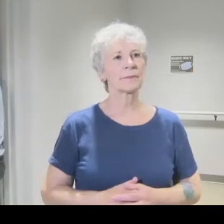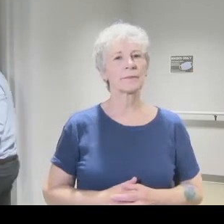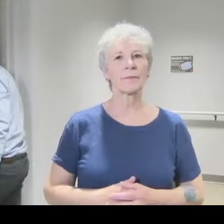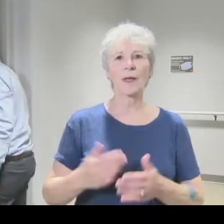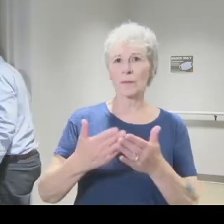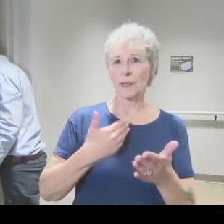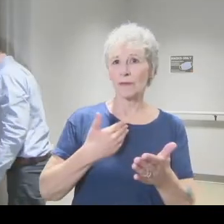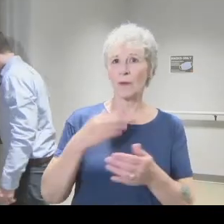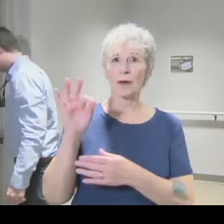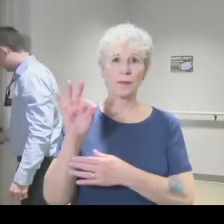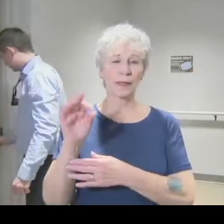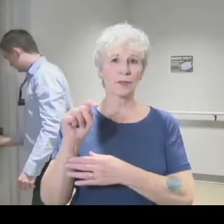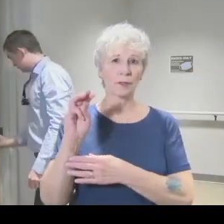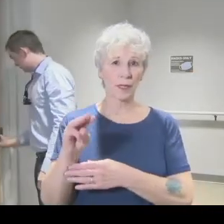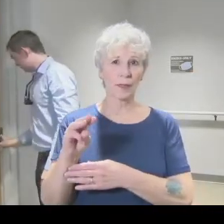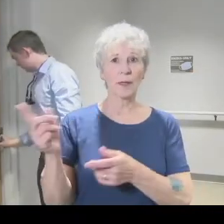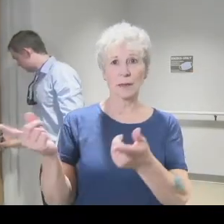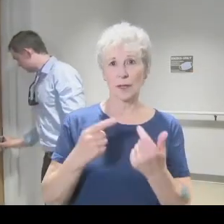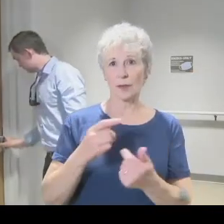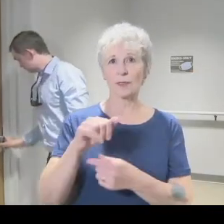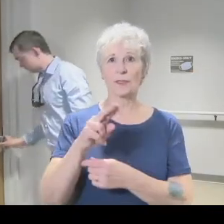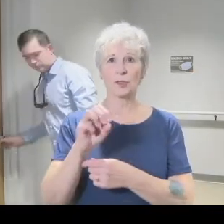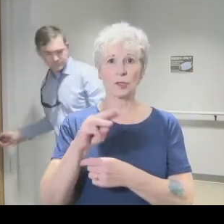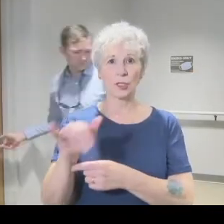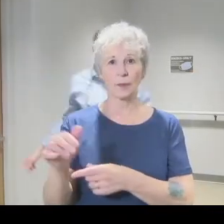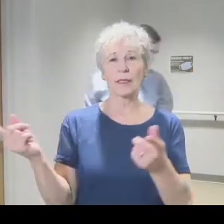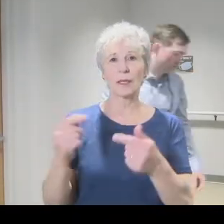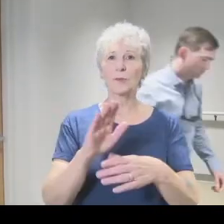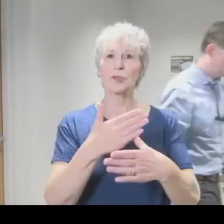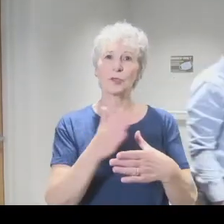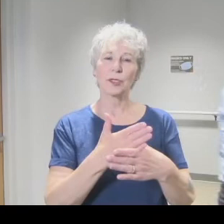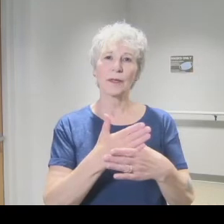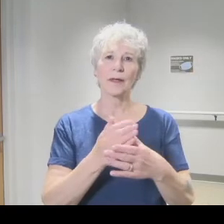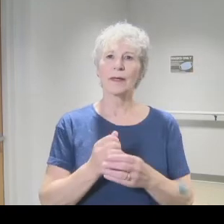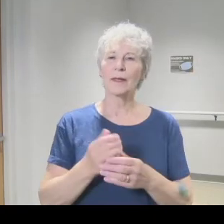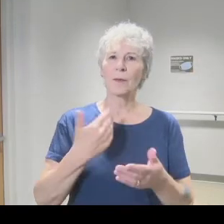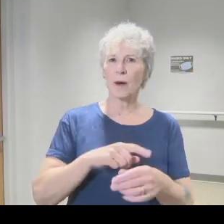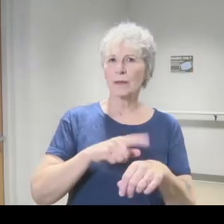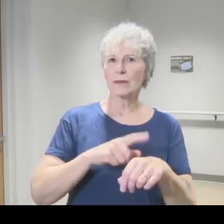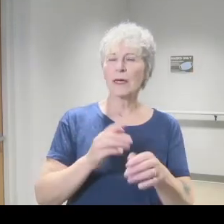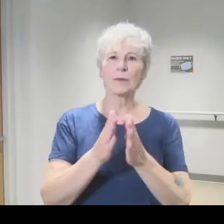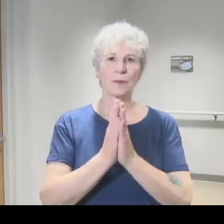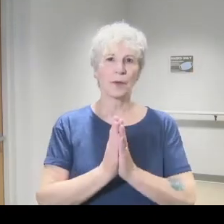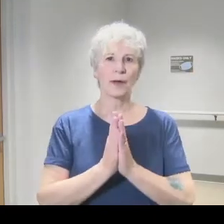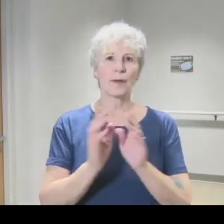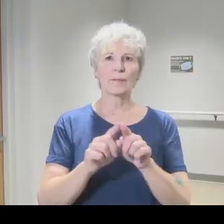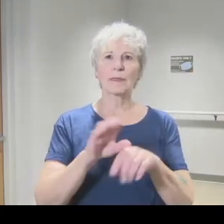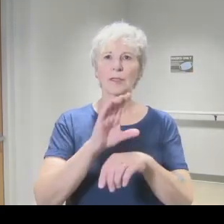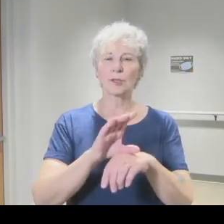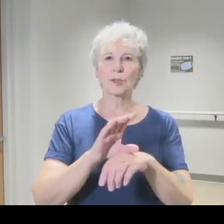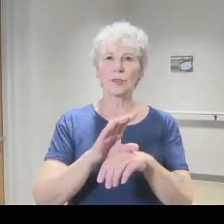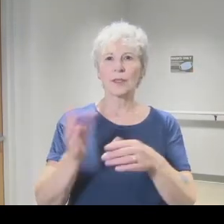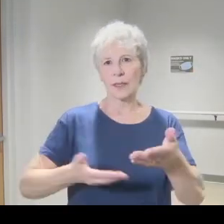Before Pastor Tom comes and Jeremy comes to share during our commissioning time, we'd like to just have a time of prayer together as a congregation, so I invite you to